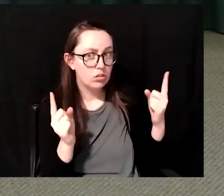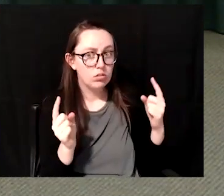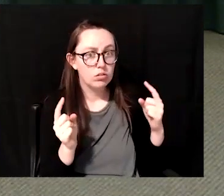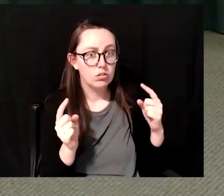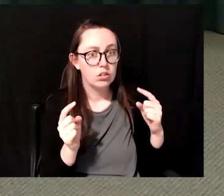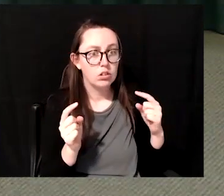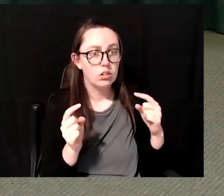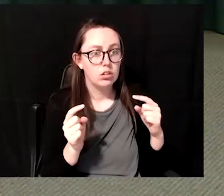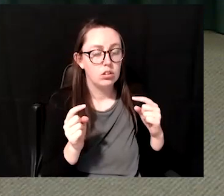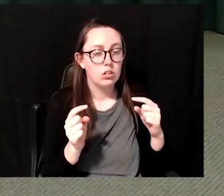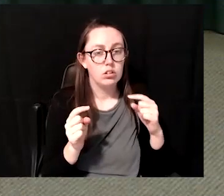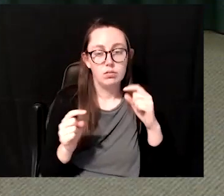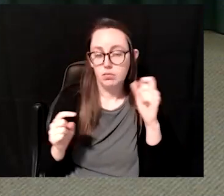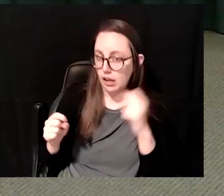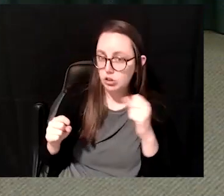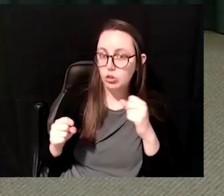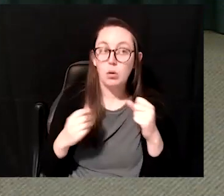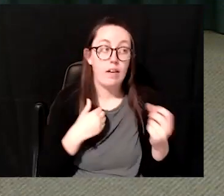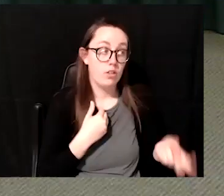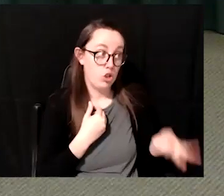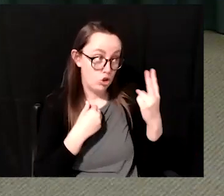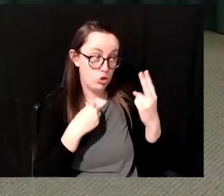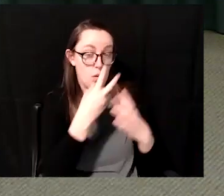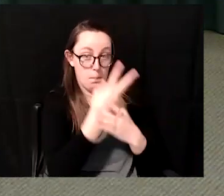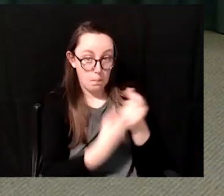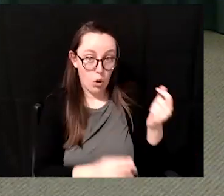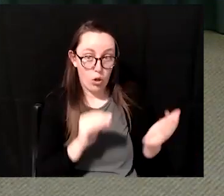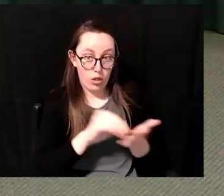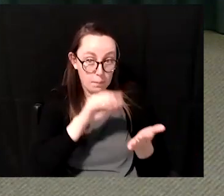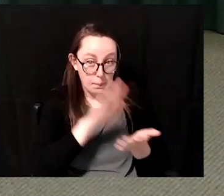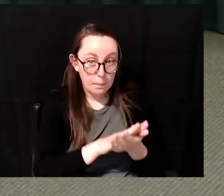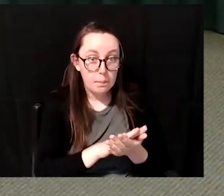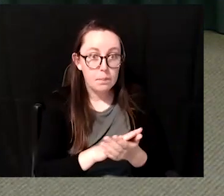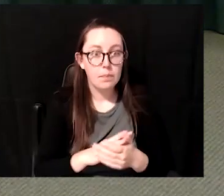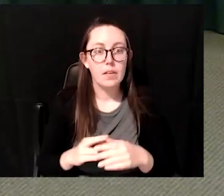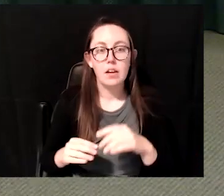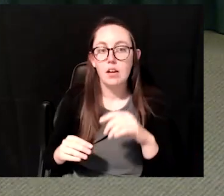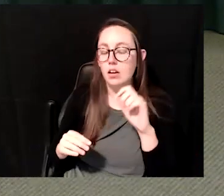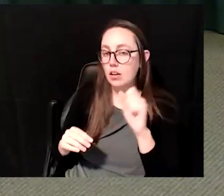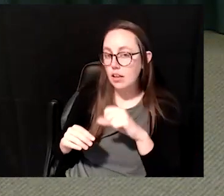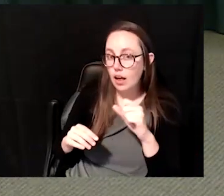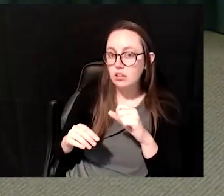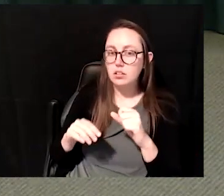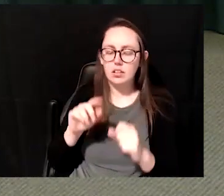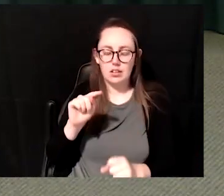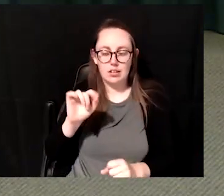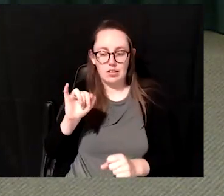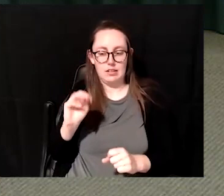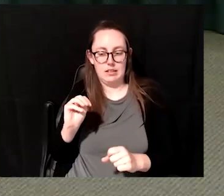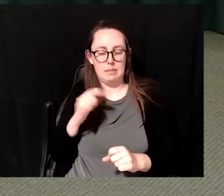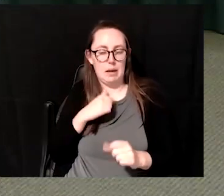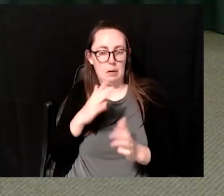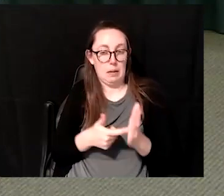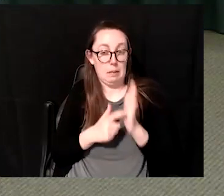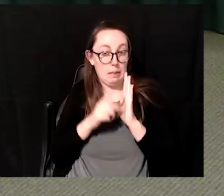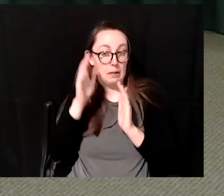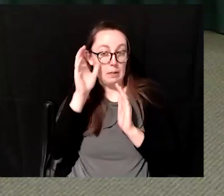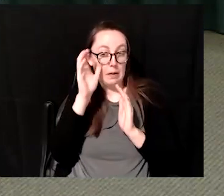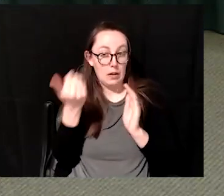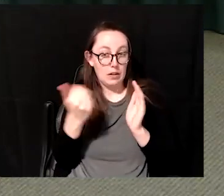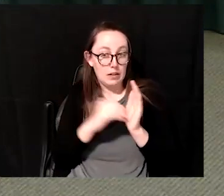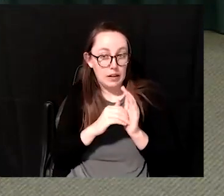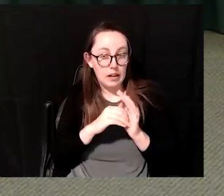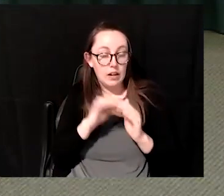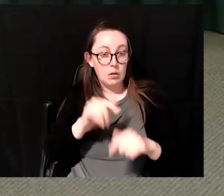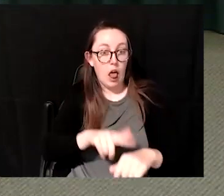have the two alternatives to be directors yeah uh information I'm gonna need to hear that again yeah okay and